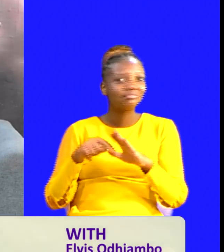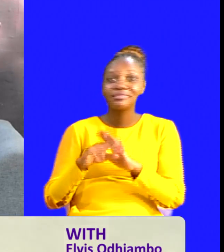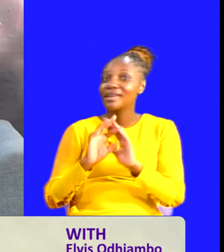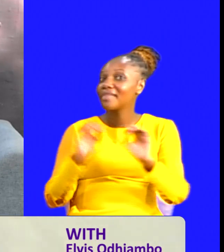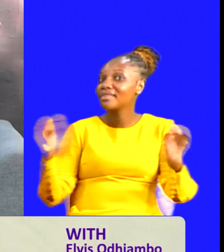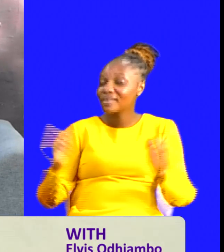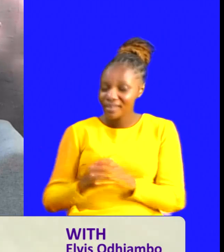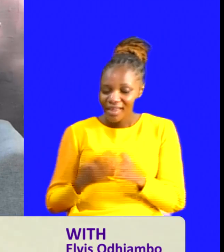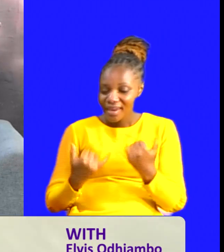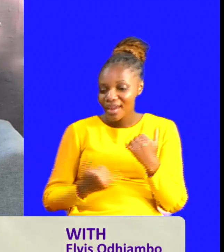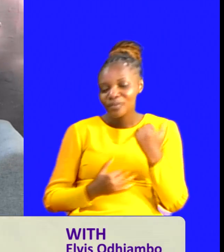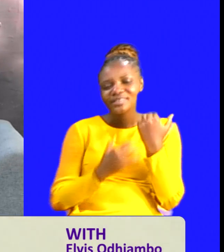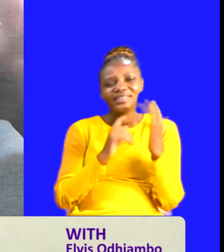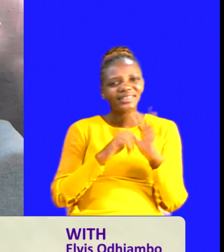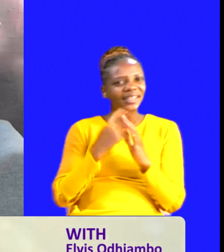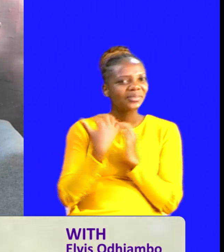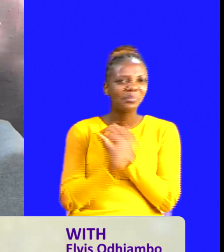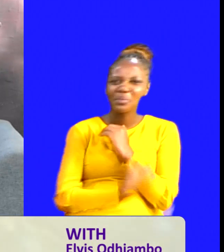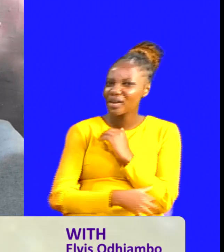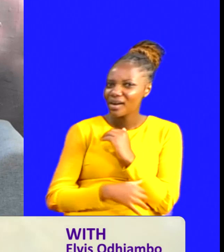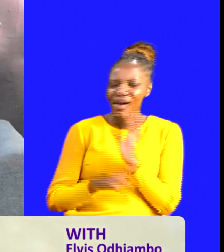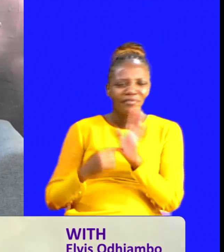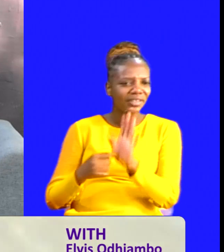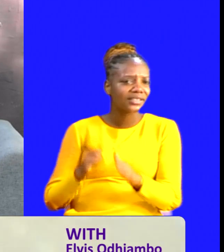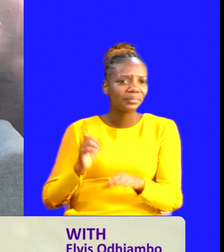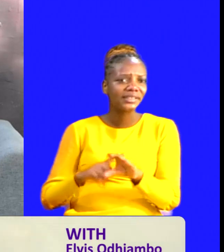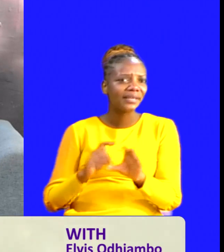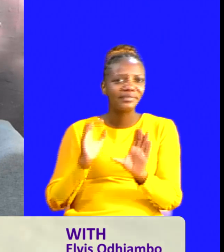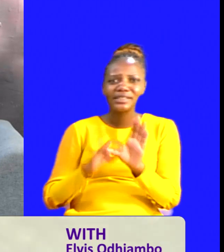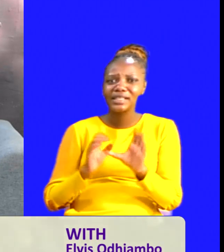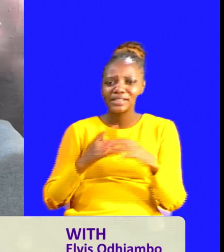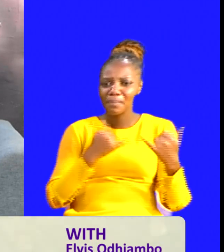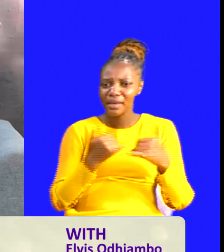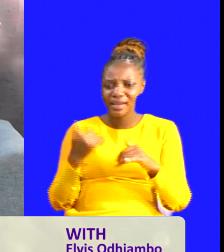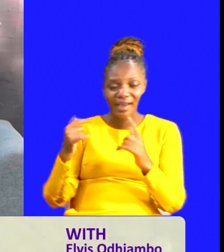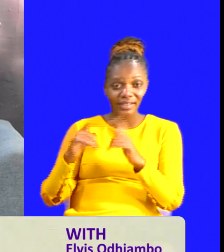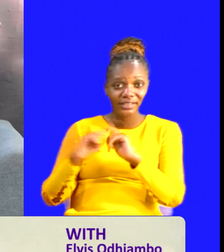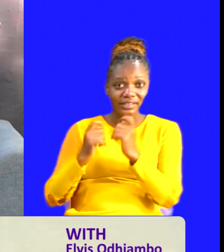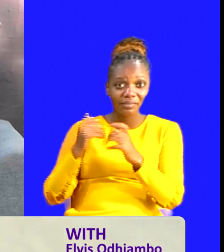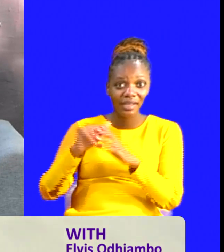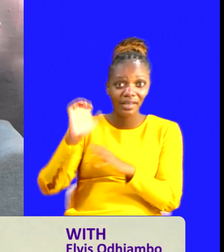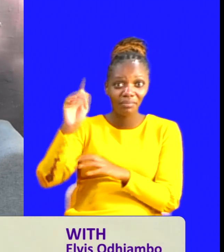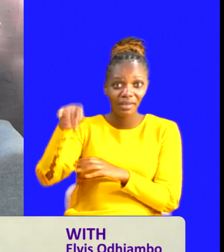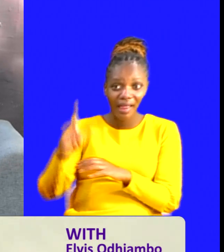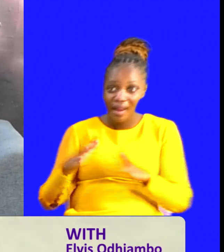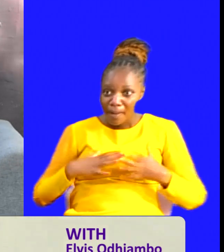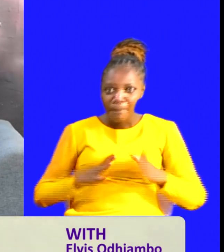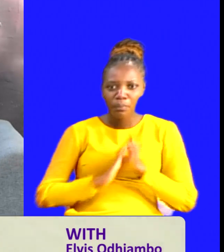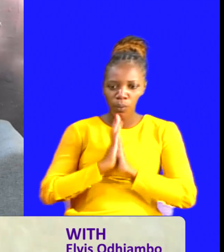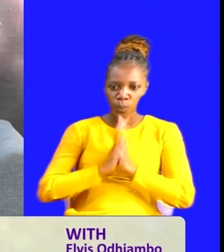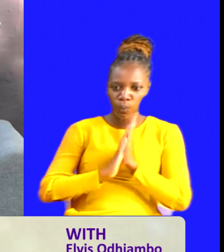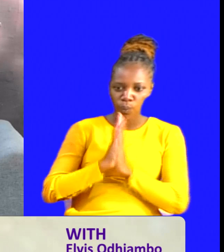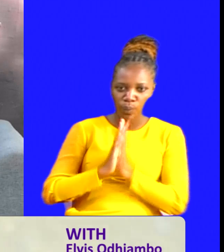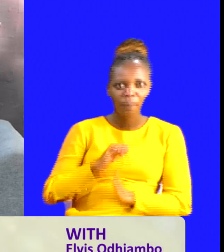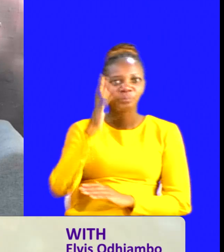and when you, it's like when Chelsea is playing against teams in the EPL, teams are coming in rubbing their hands already to get